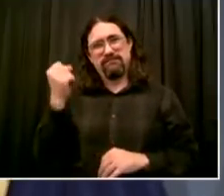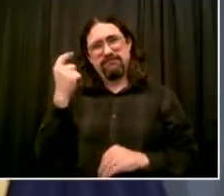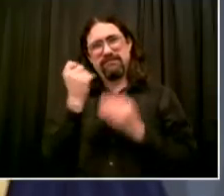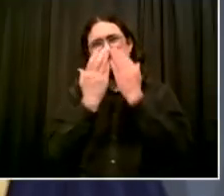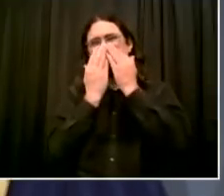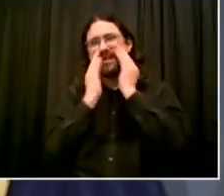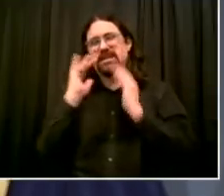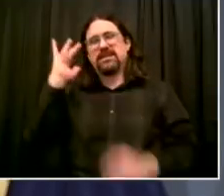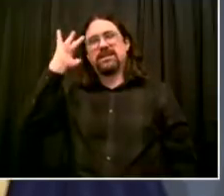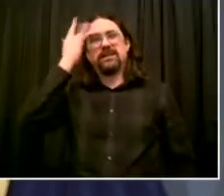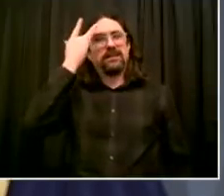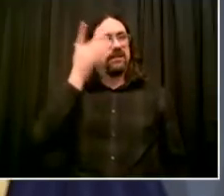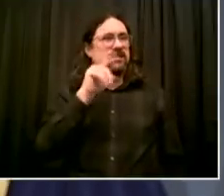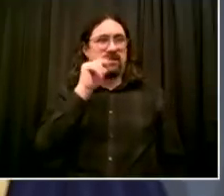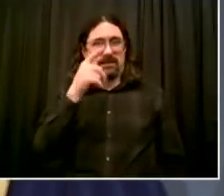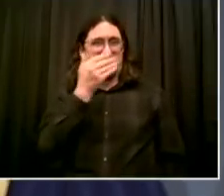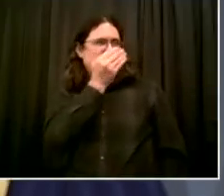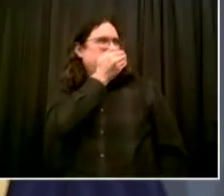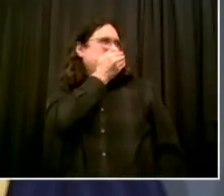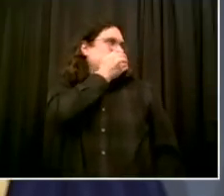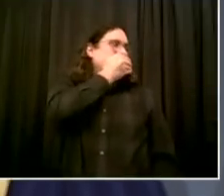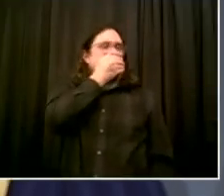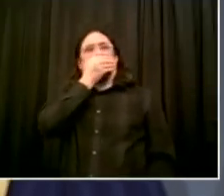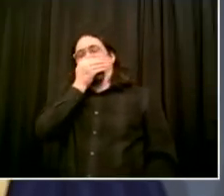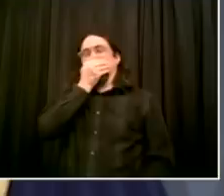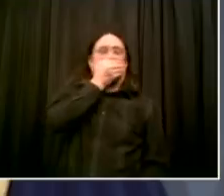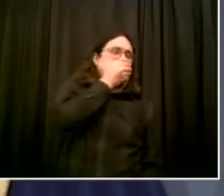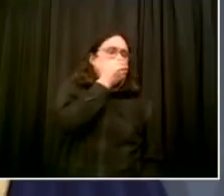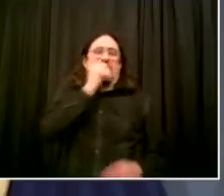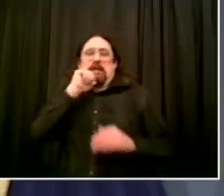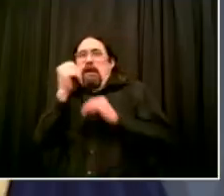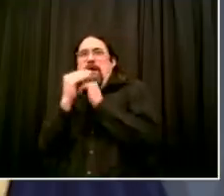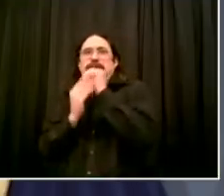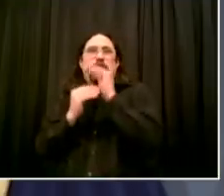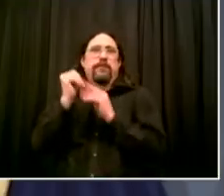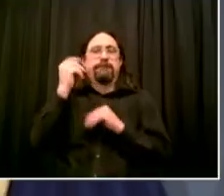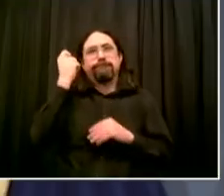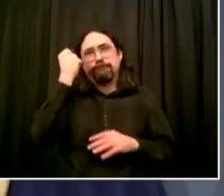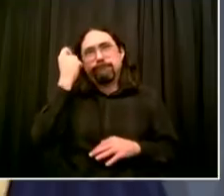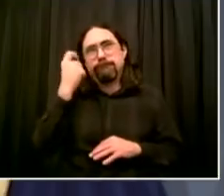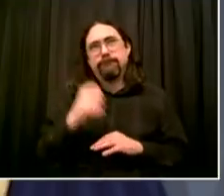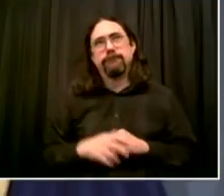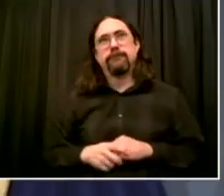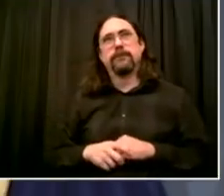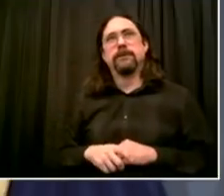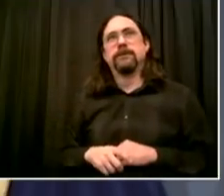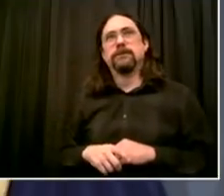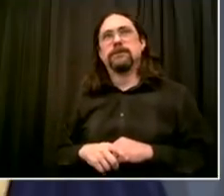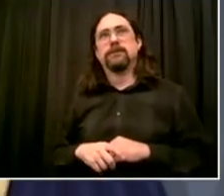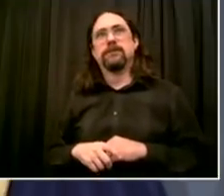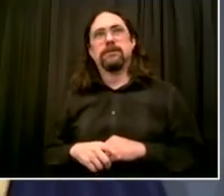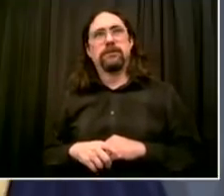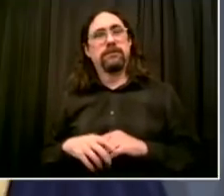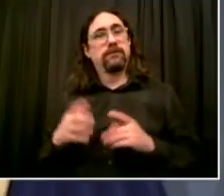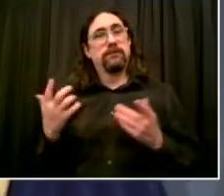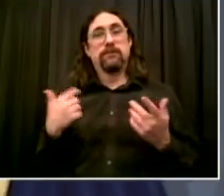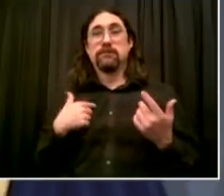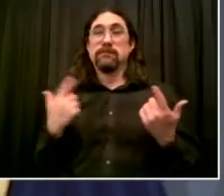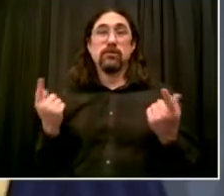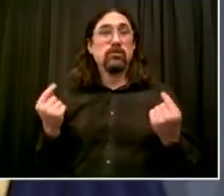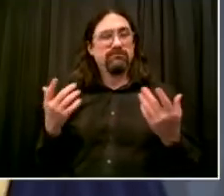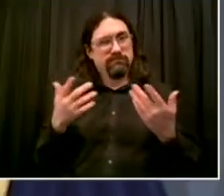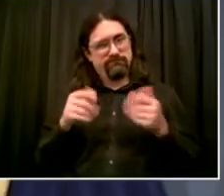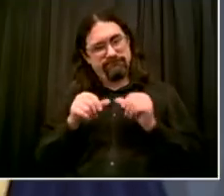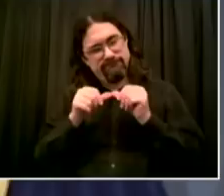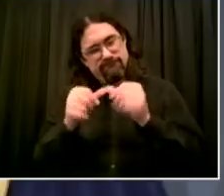giving them out for free. I think that has been very productive, Abu, constantly educating people. And I think